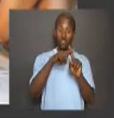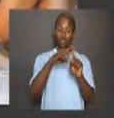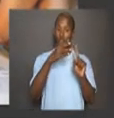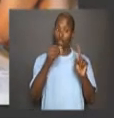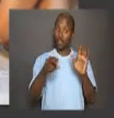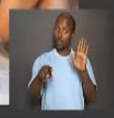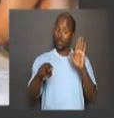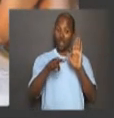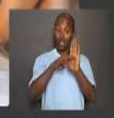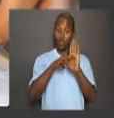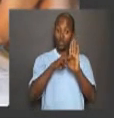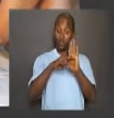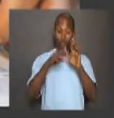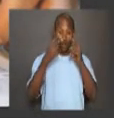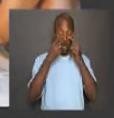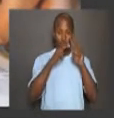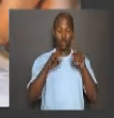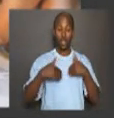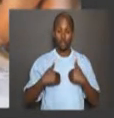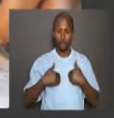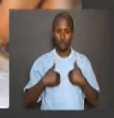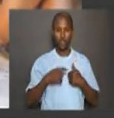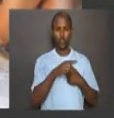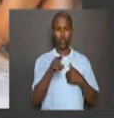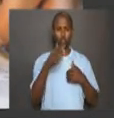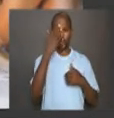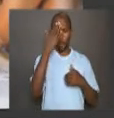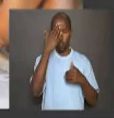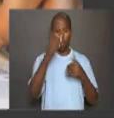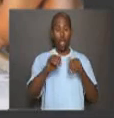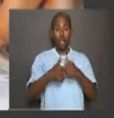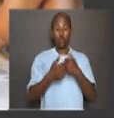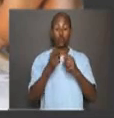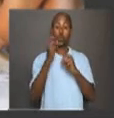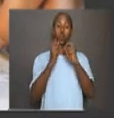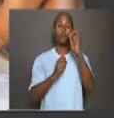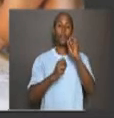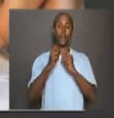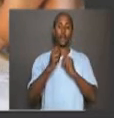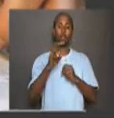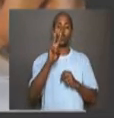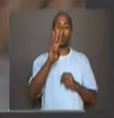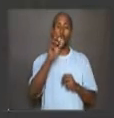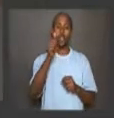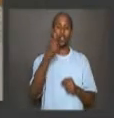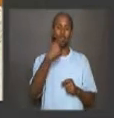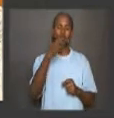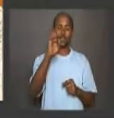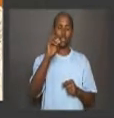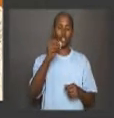positive and negative aspects. Now that you know how to compare